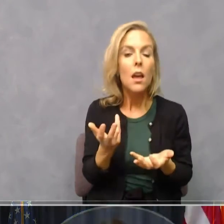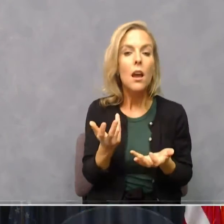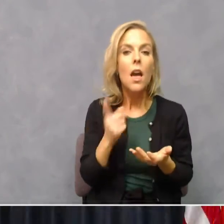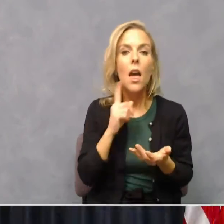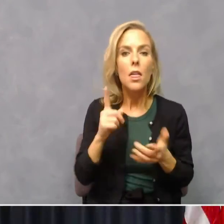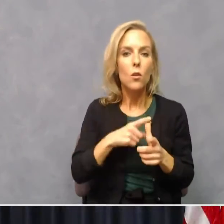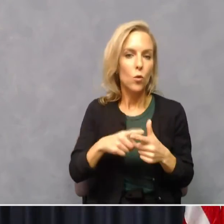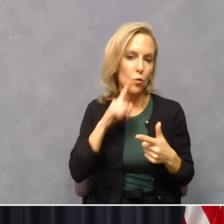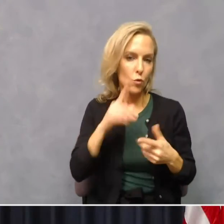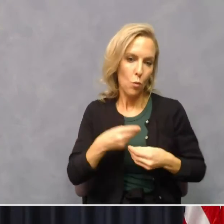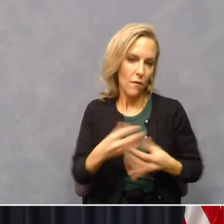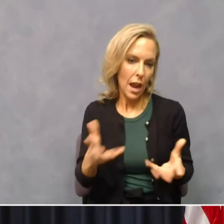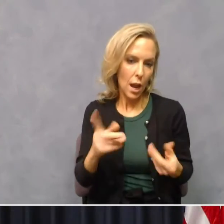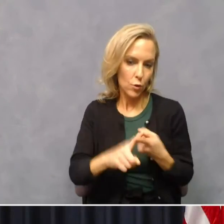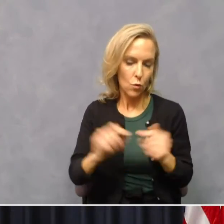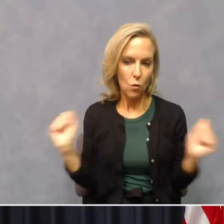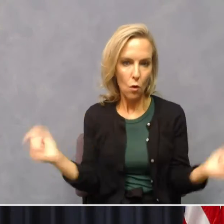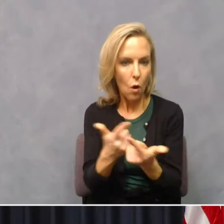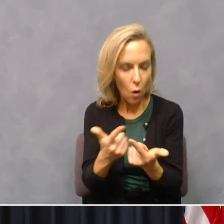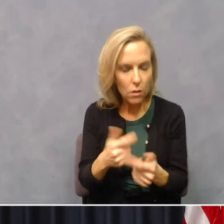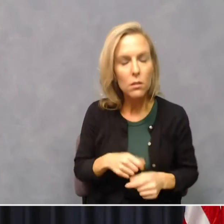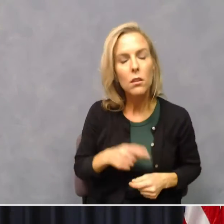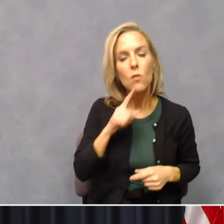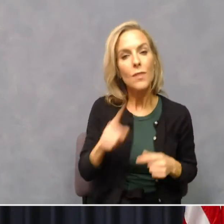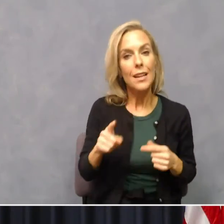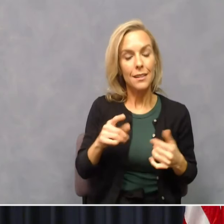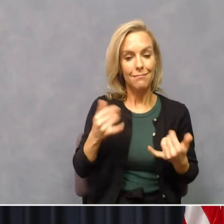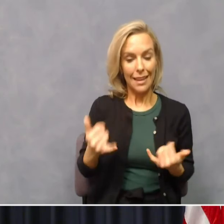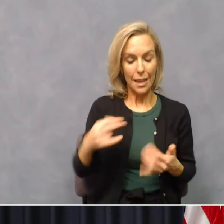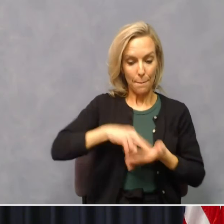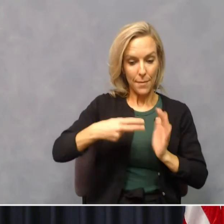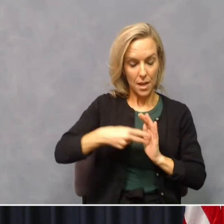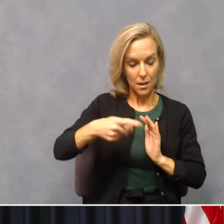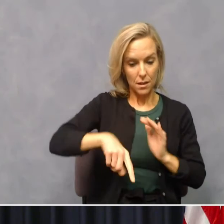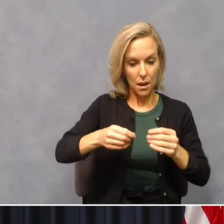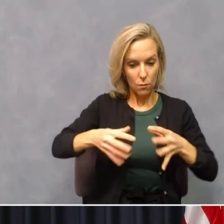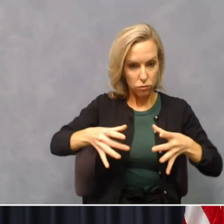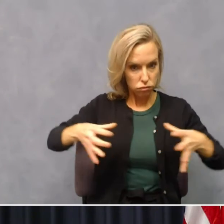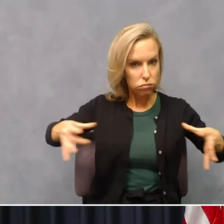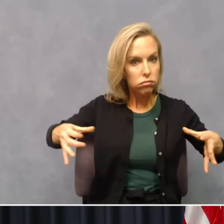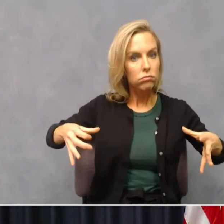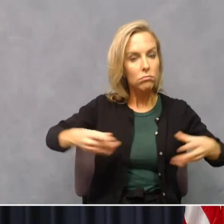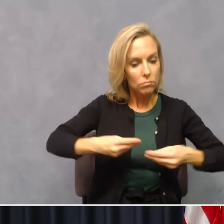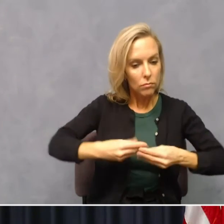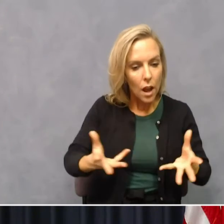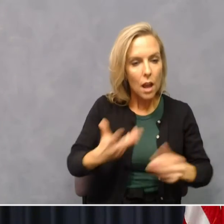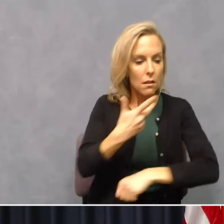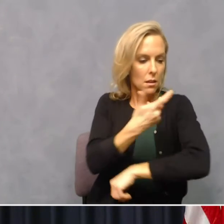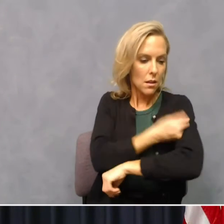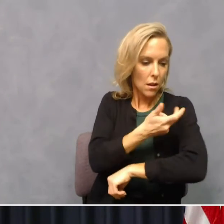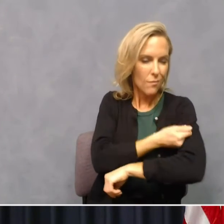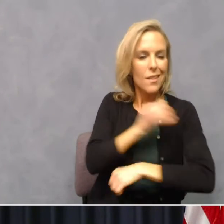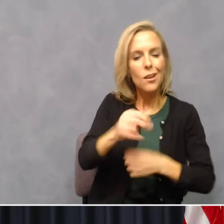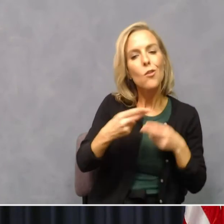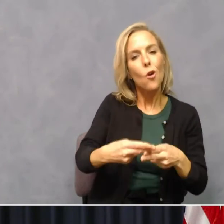to people. So this is building up our distribution, our provider network. And remember,